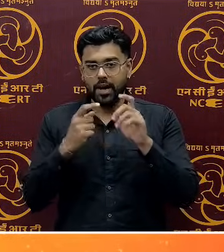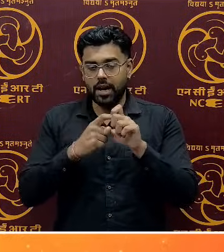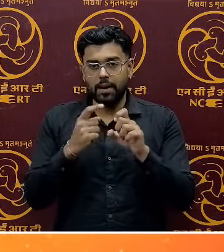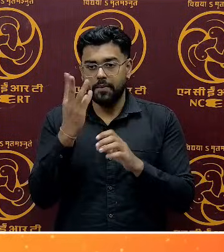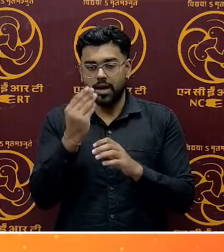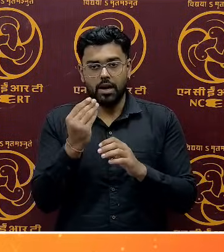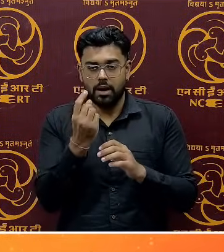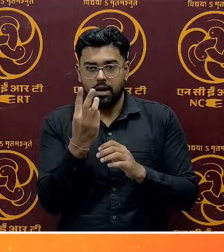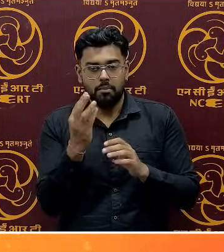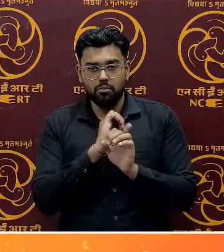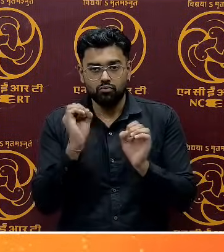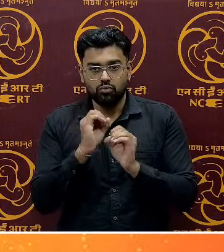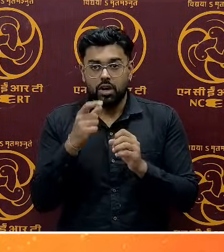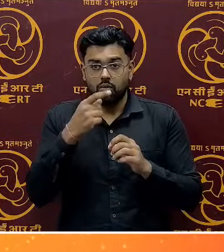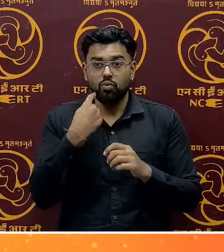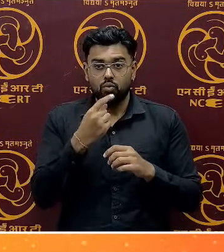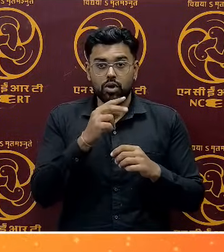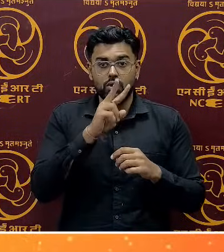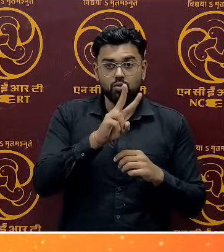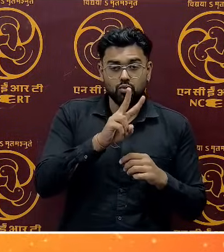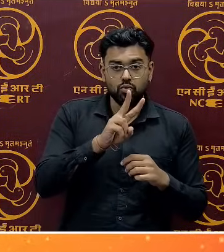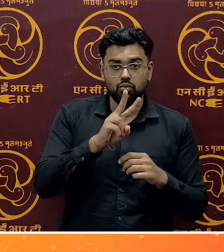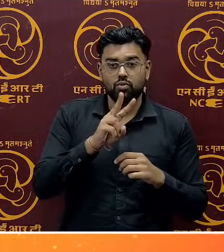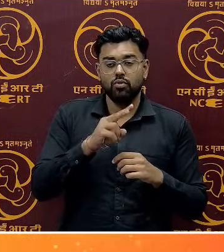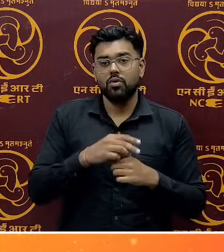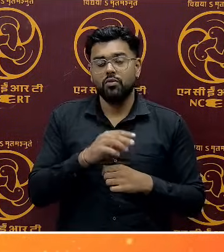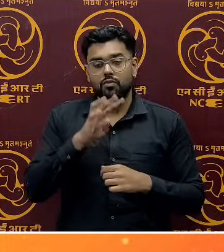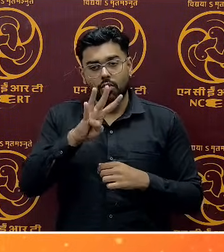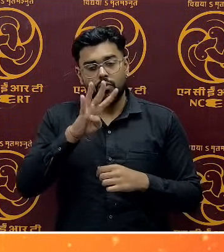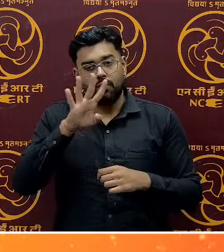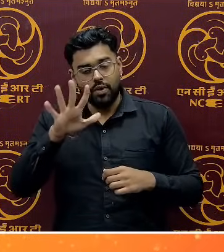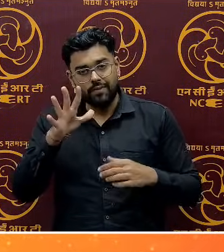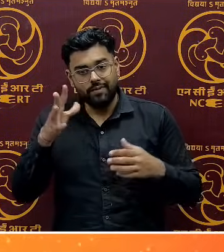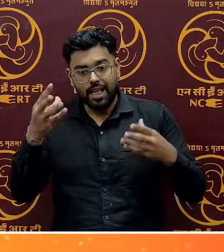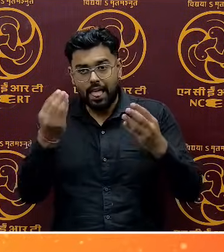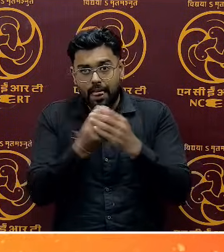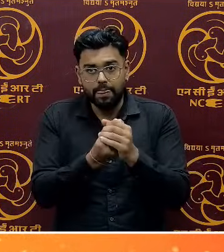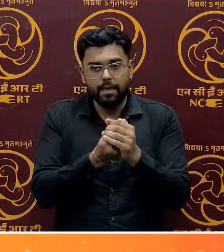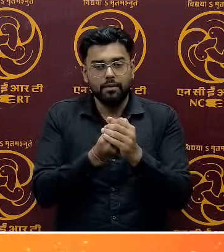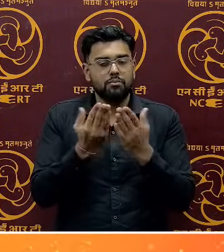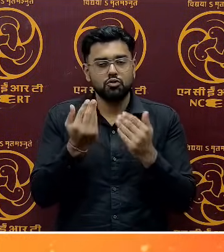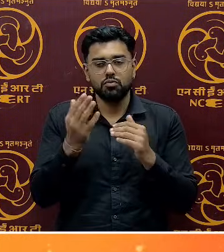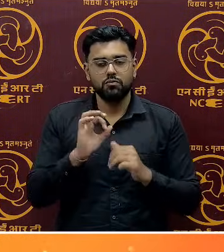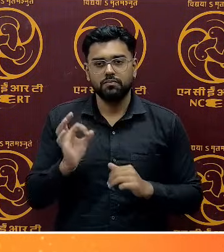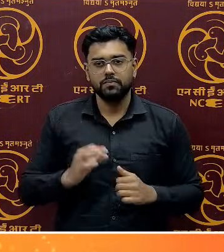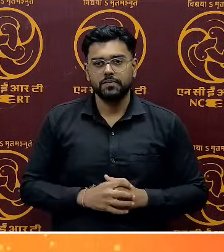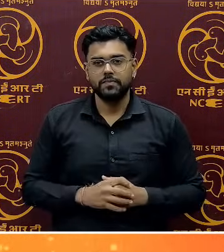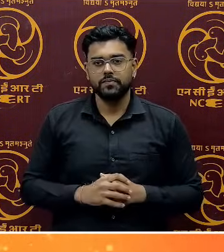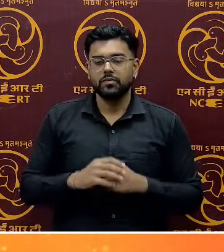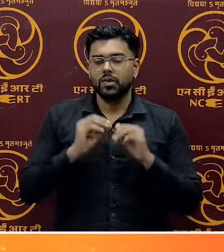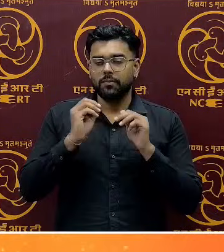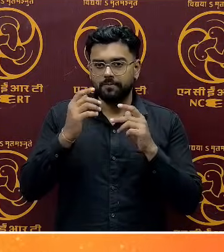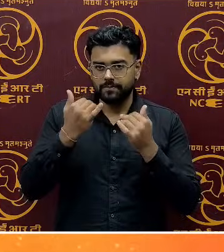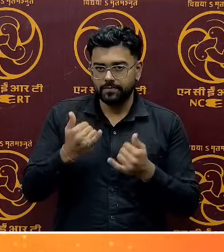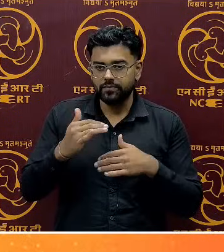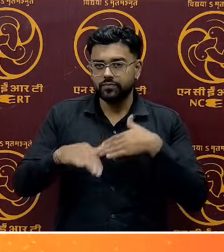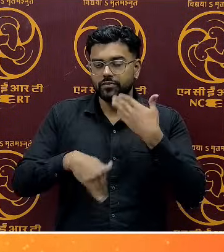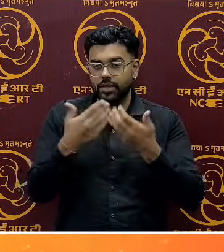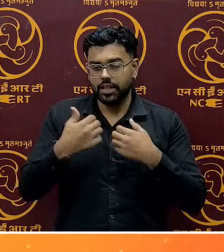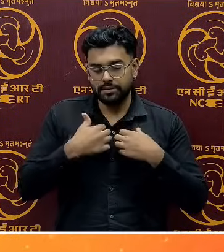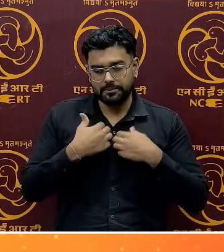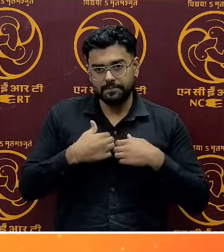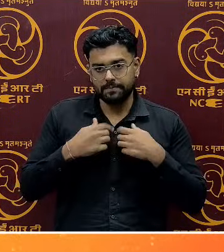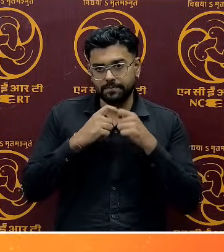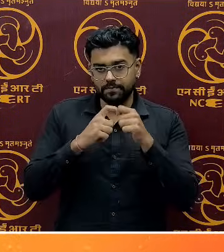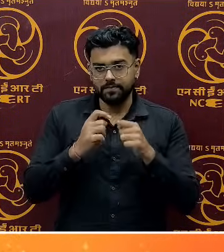using digits 2, 4 and 5 once. Alright? Yes. Okay. Now come to the next interesting